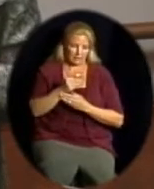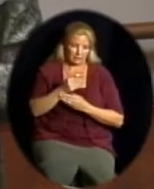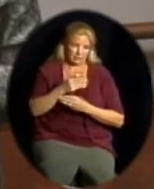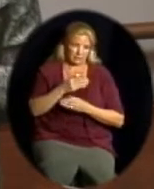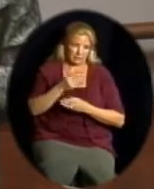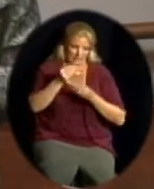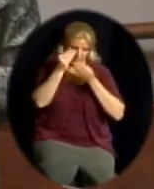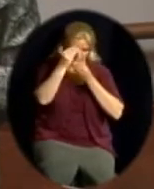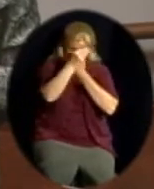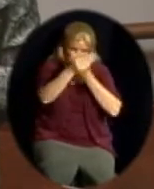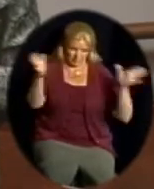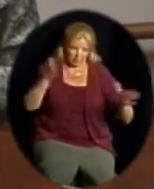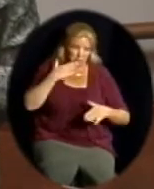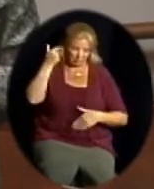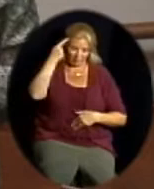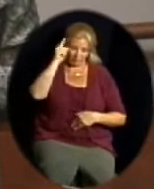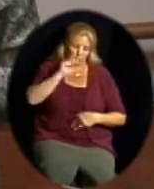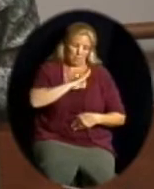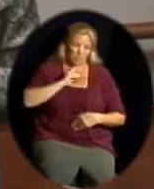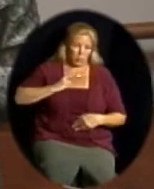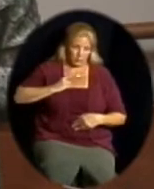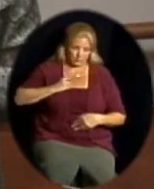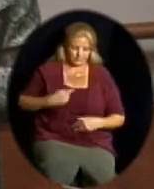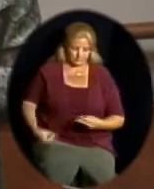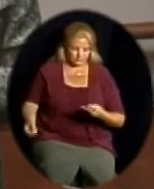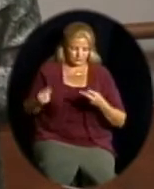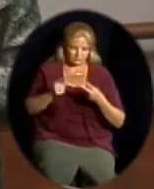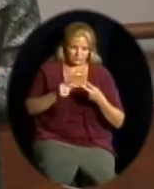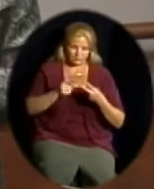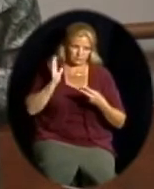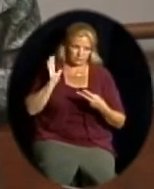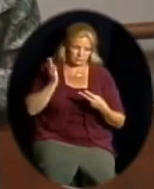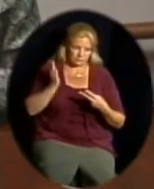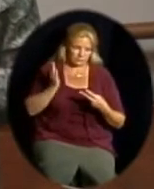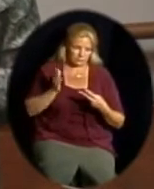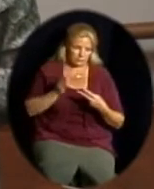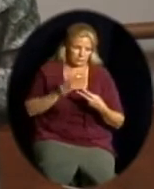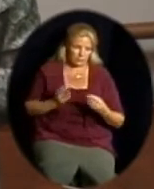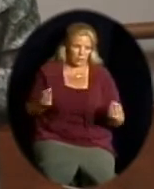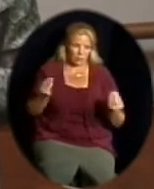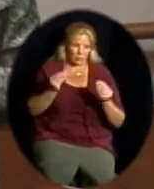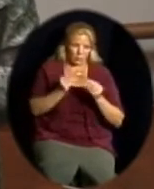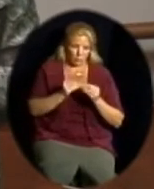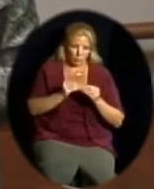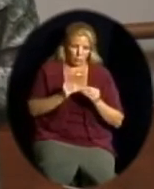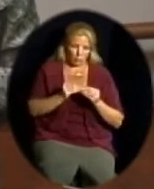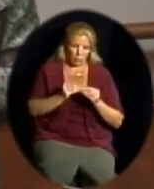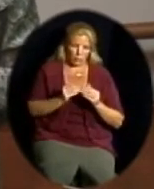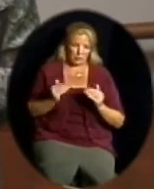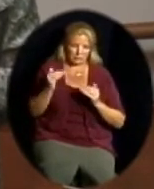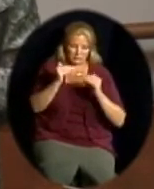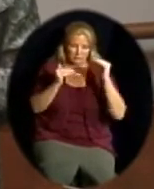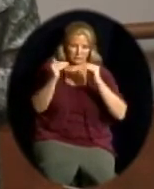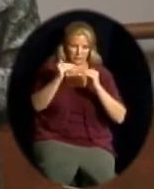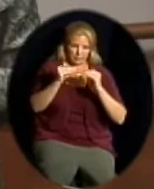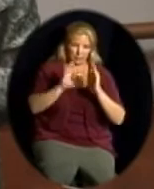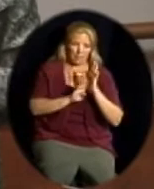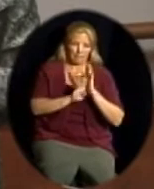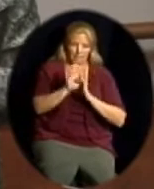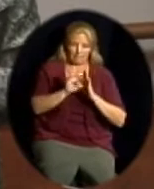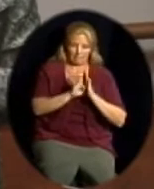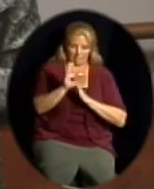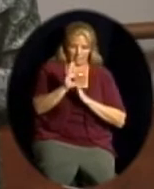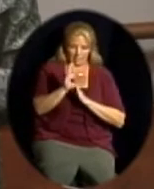public. The second presentation will be additional steps in our budget development process for